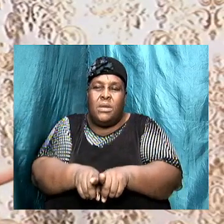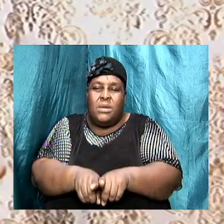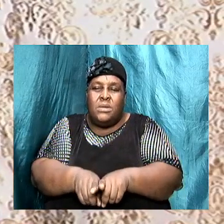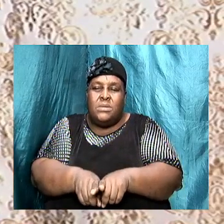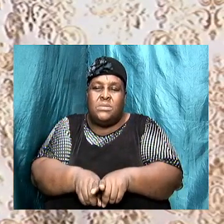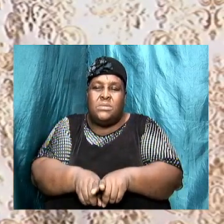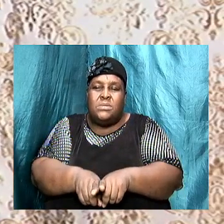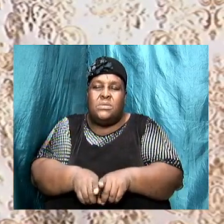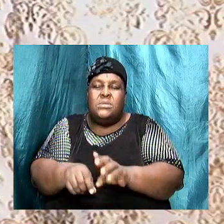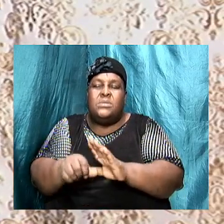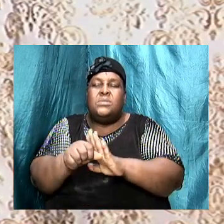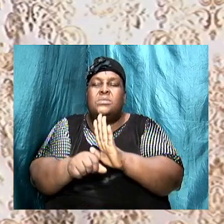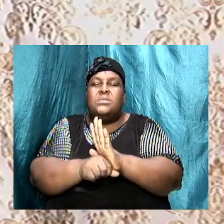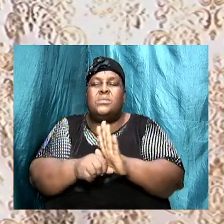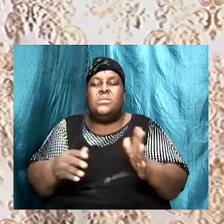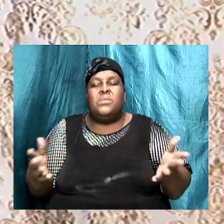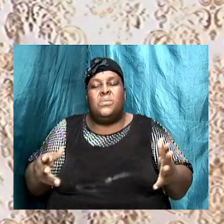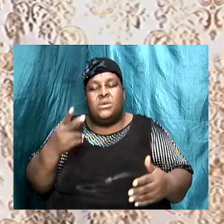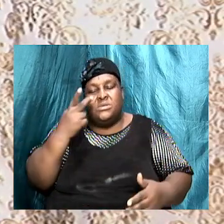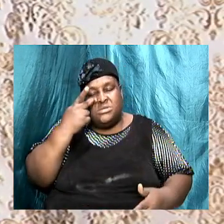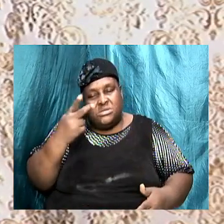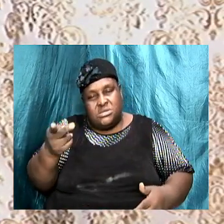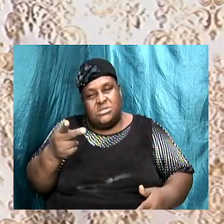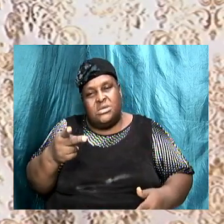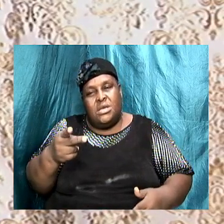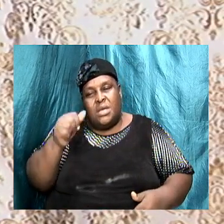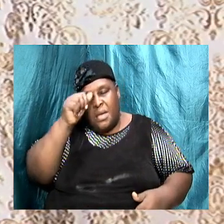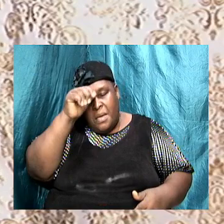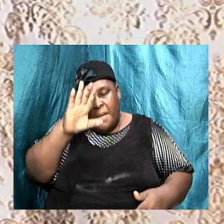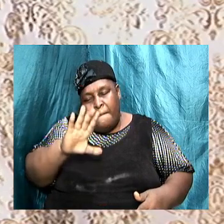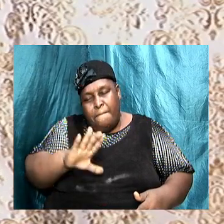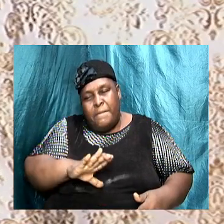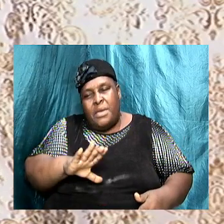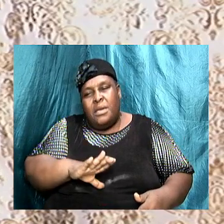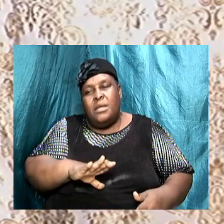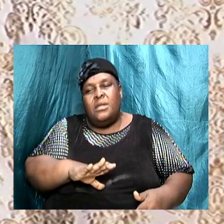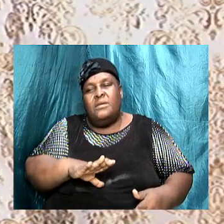Scripture. What we have seen is that men have taken section of the